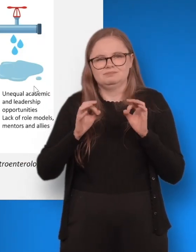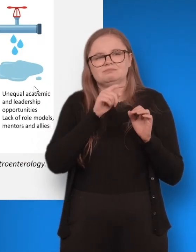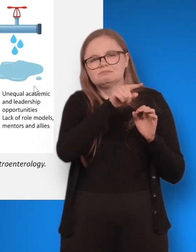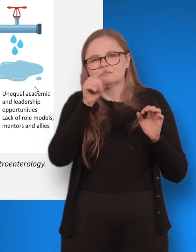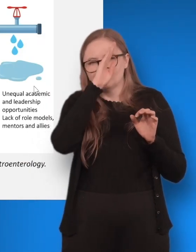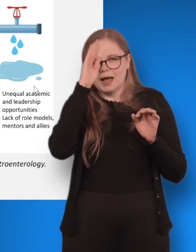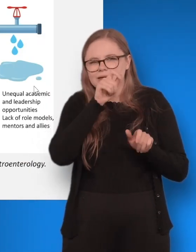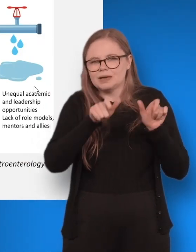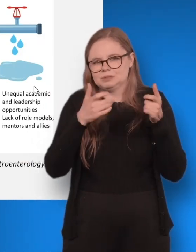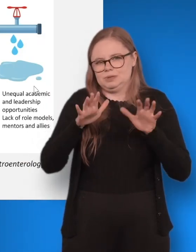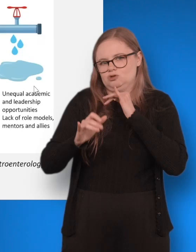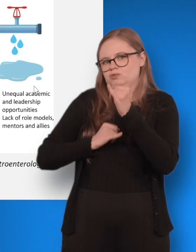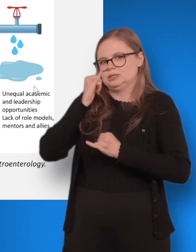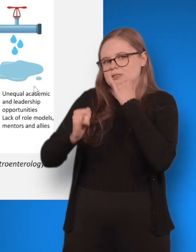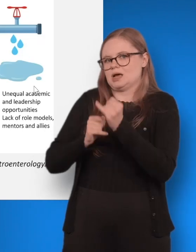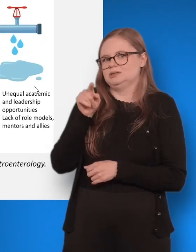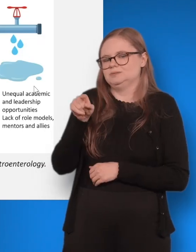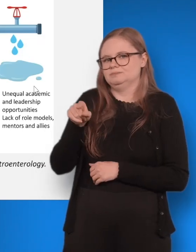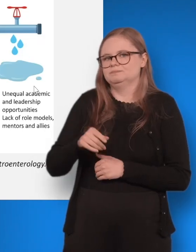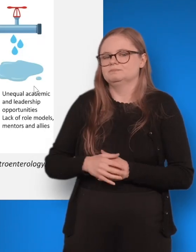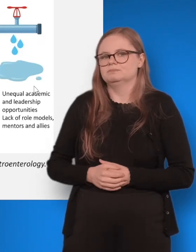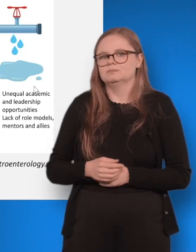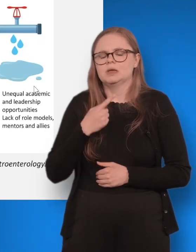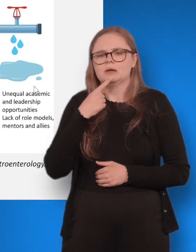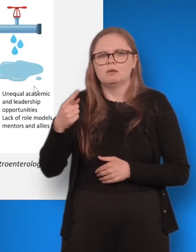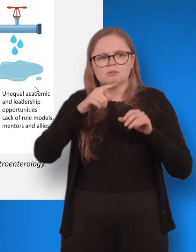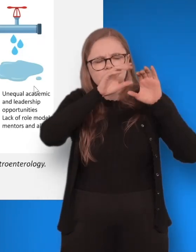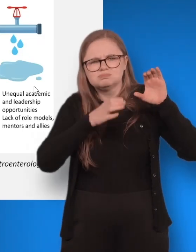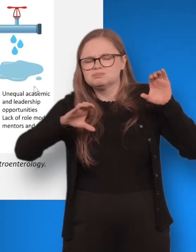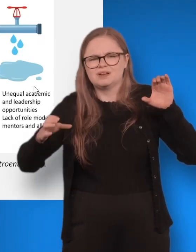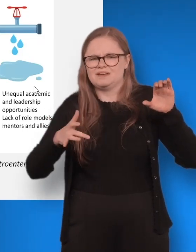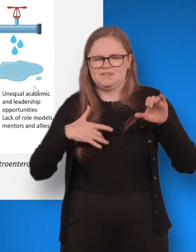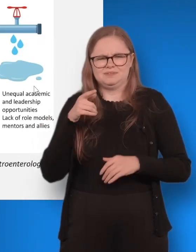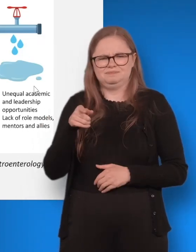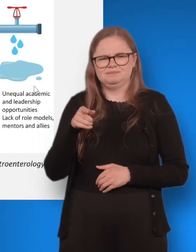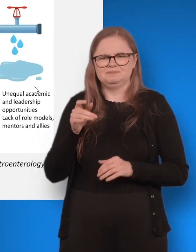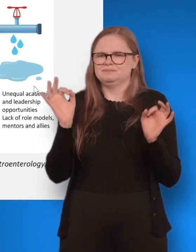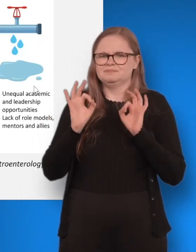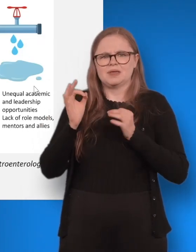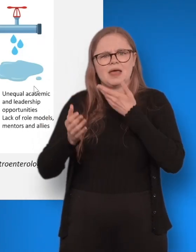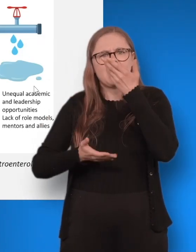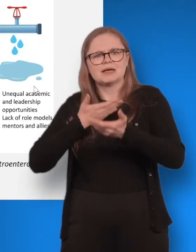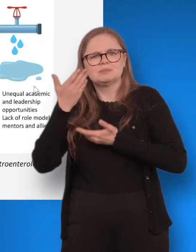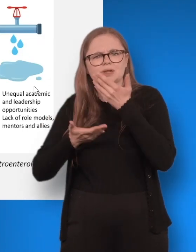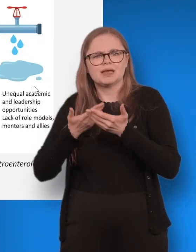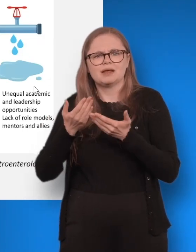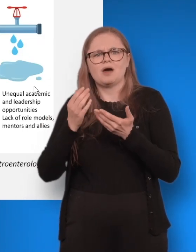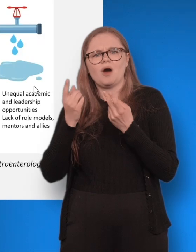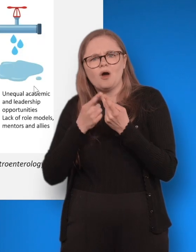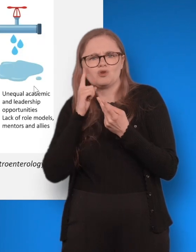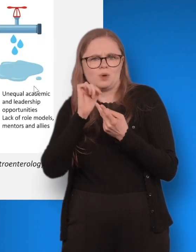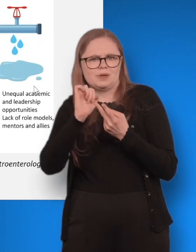note that this specific framework often fails to explain the experiences of